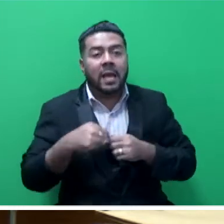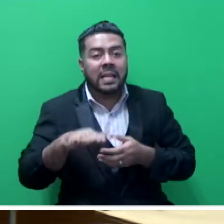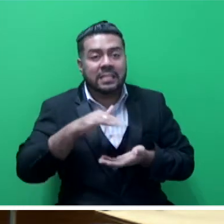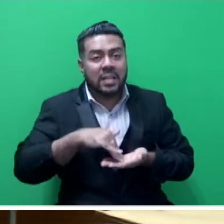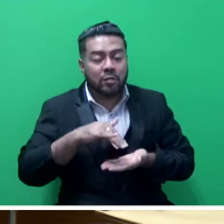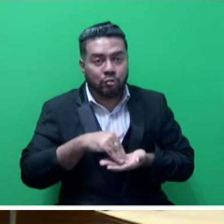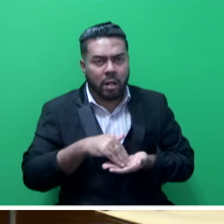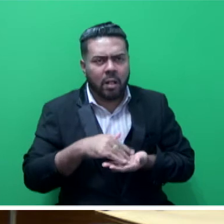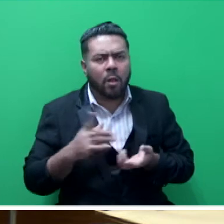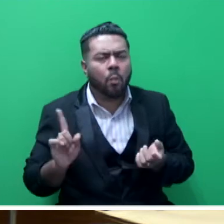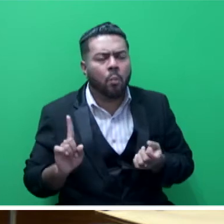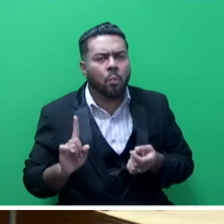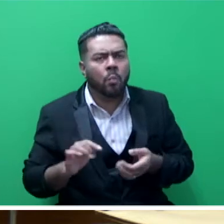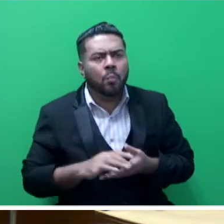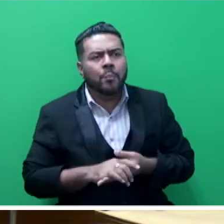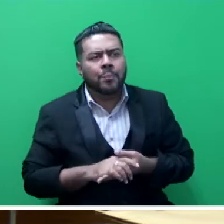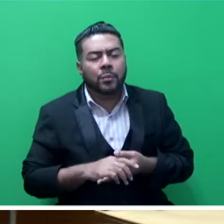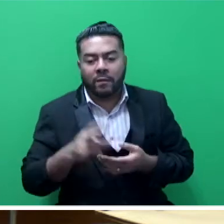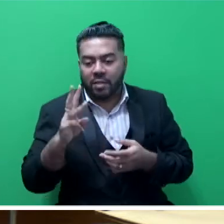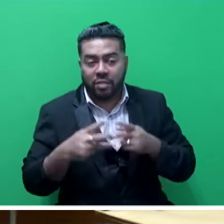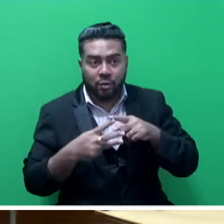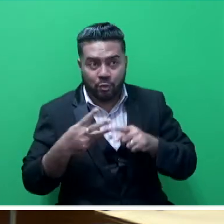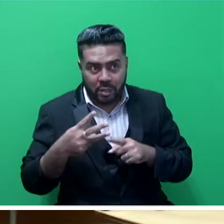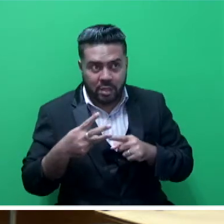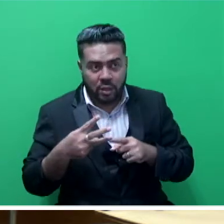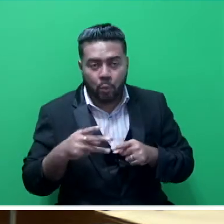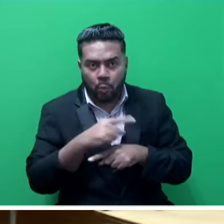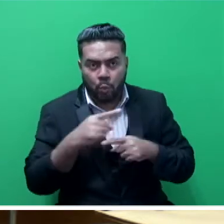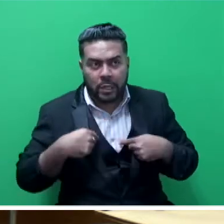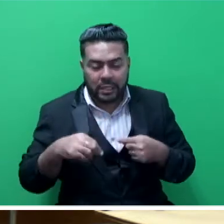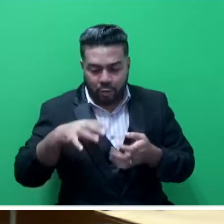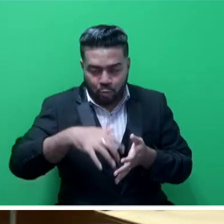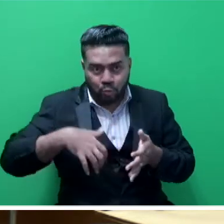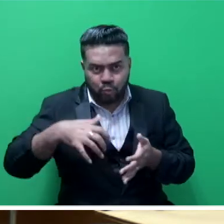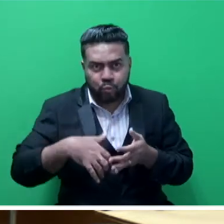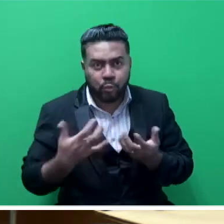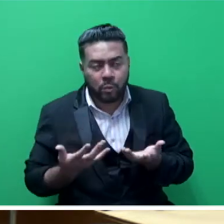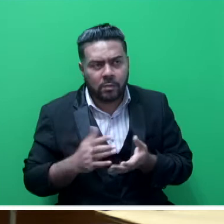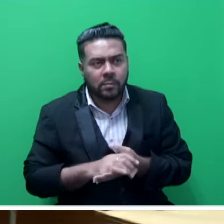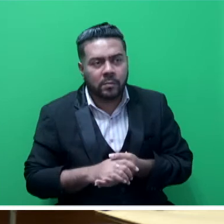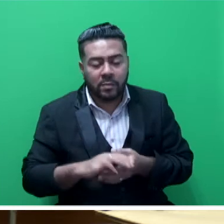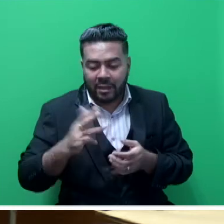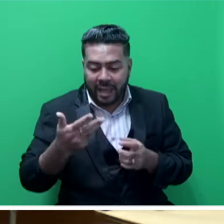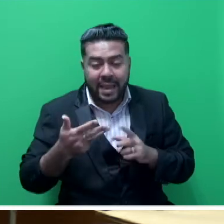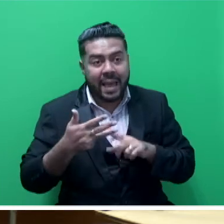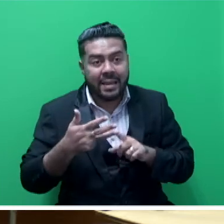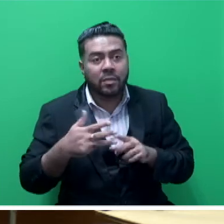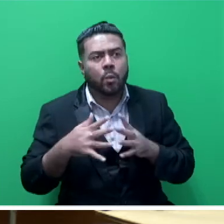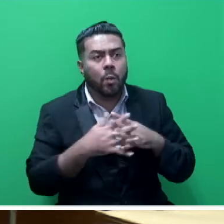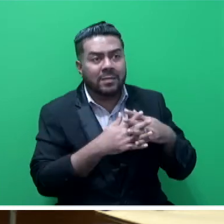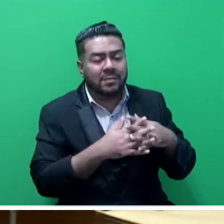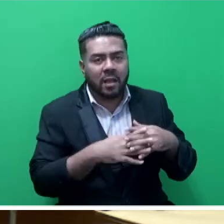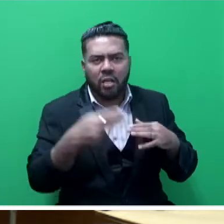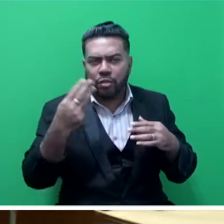Division, there are 3 creeks that we need to desilt, 9 in the Western Division and 13